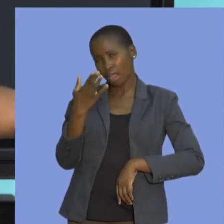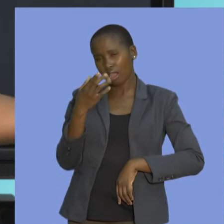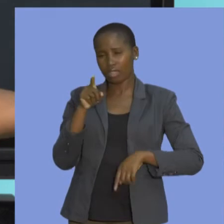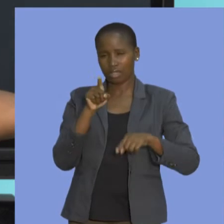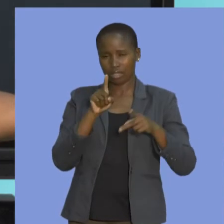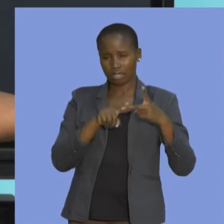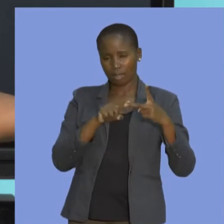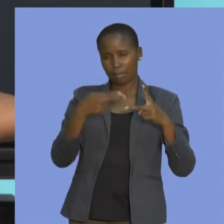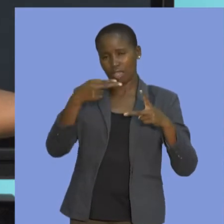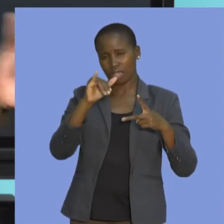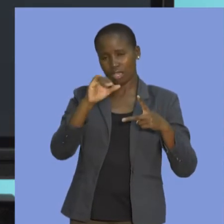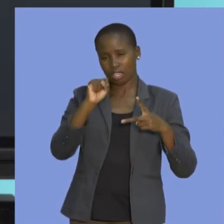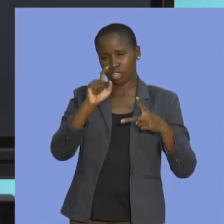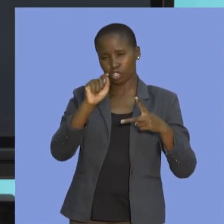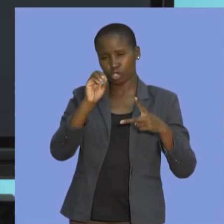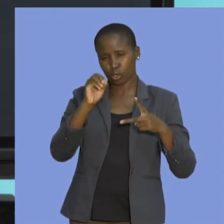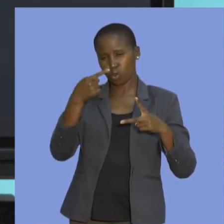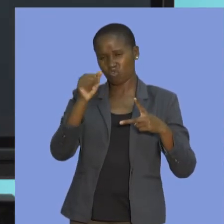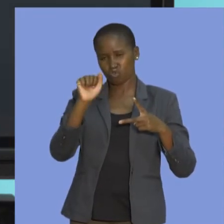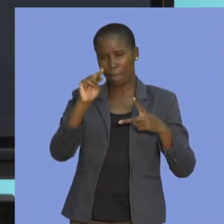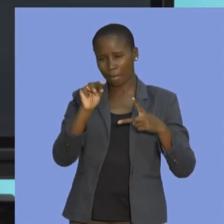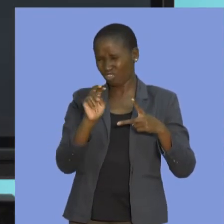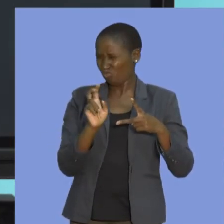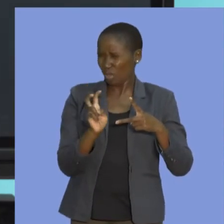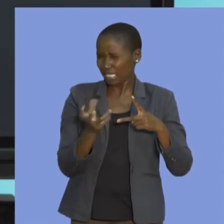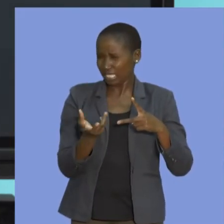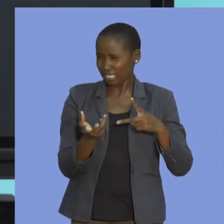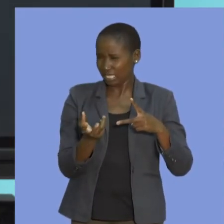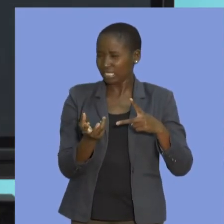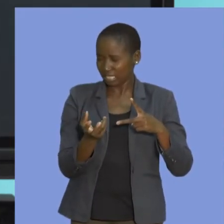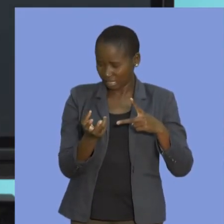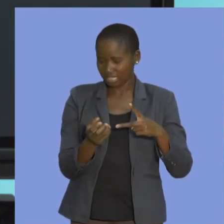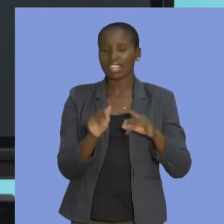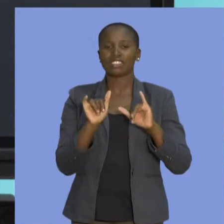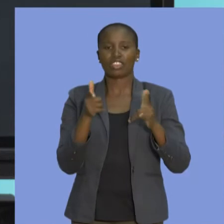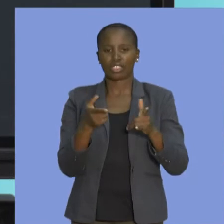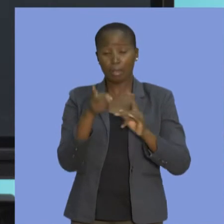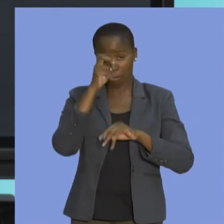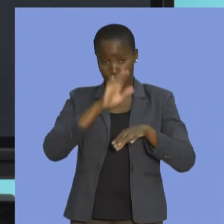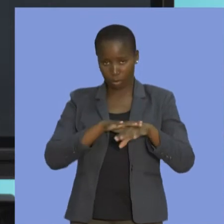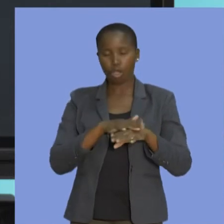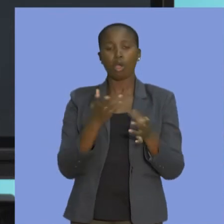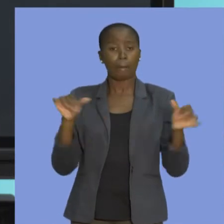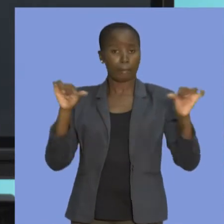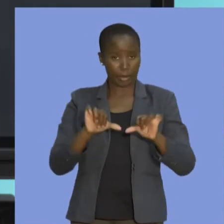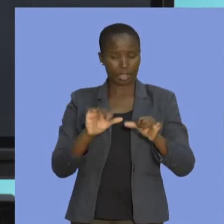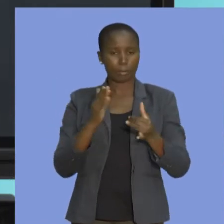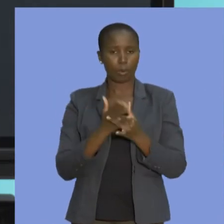like? Okay? So sit there, think about it, and after the break, we'll go through the two representation of